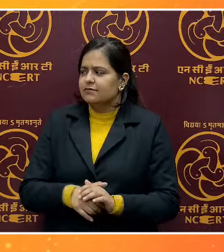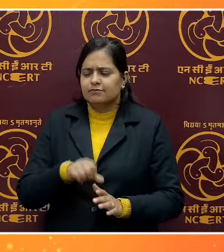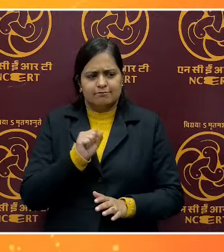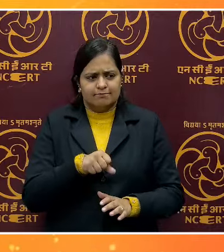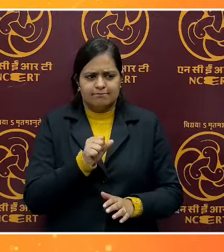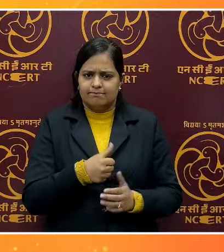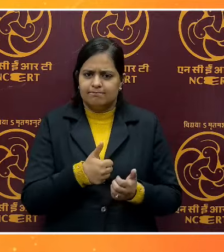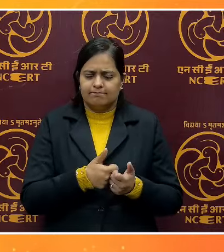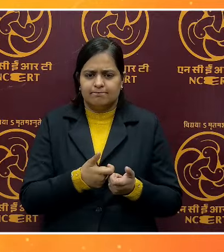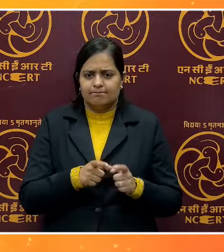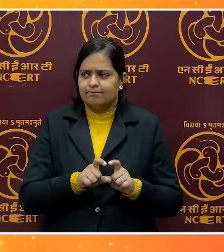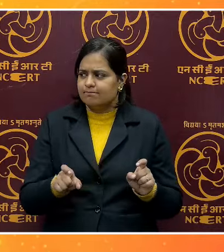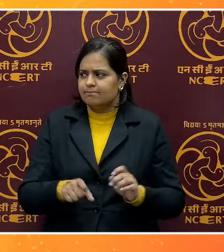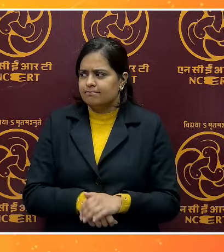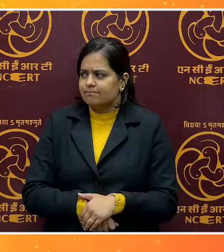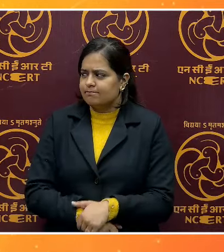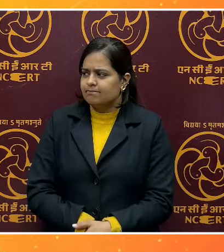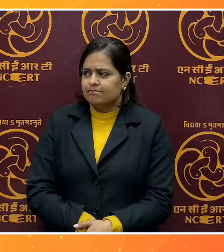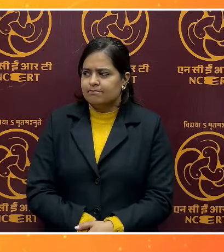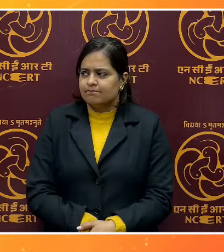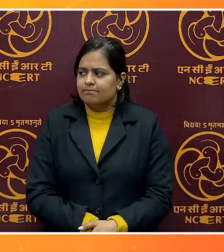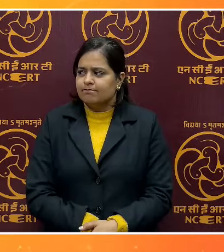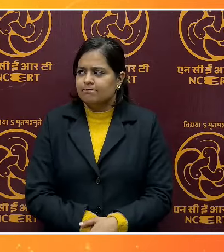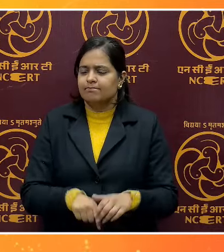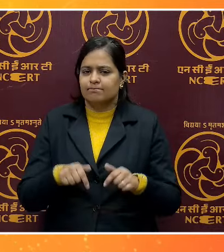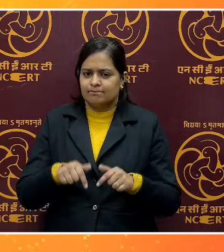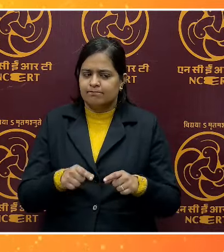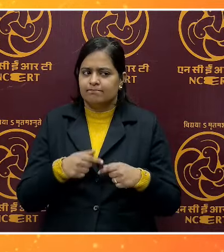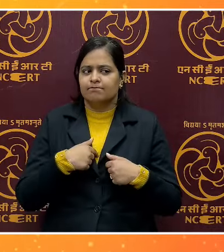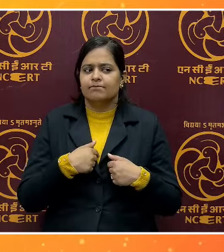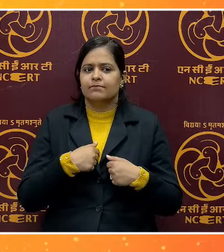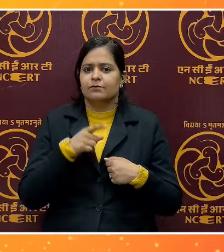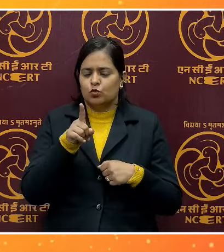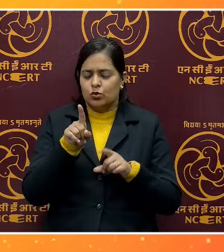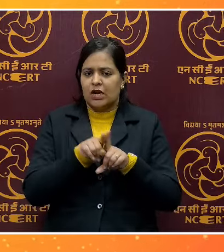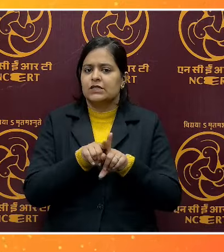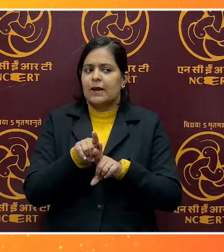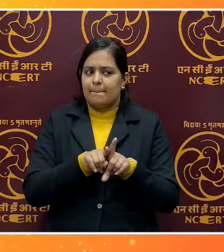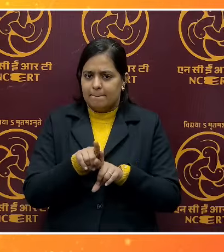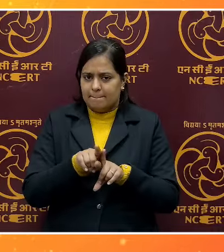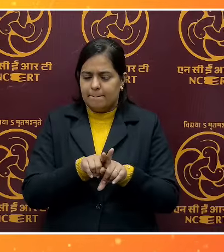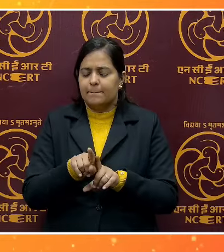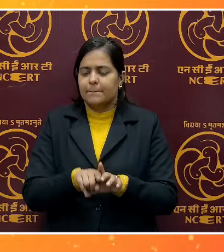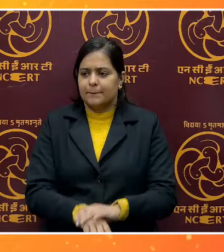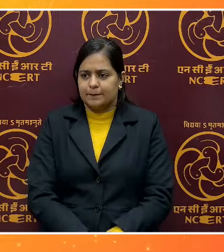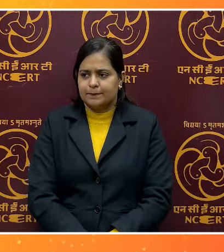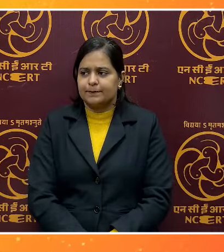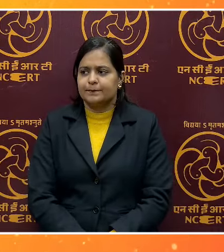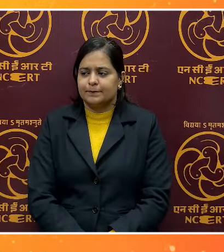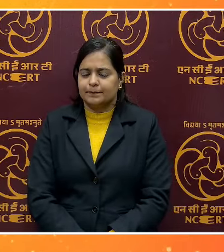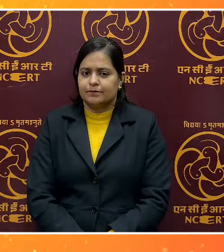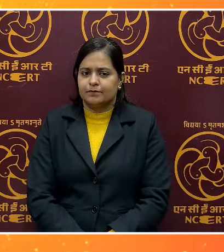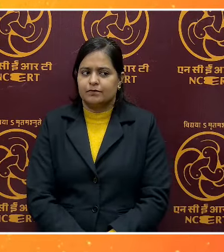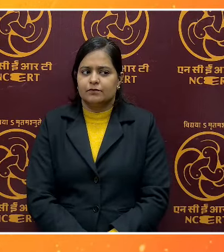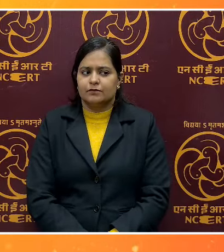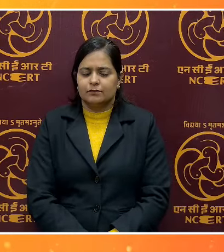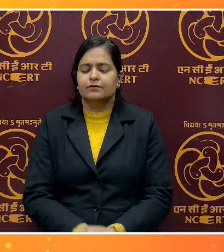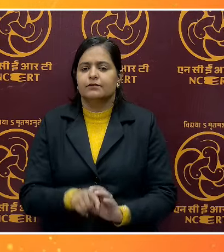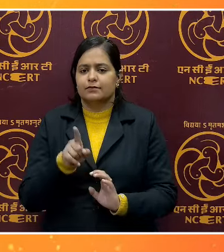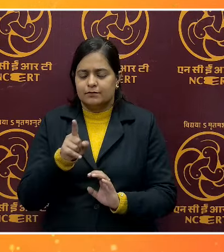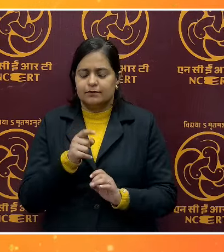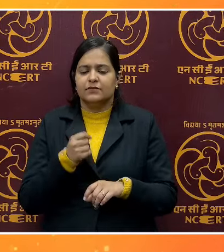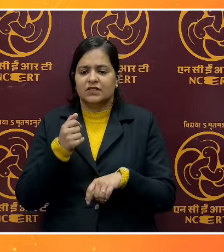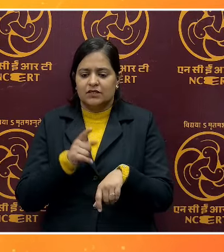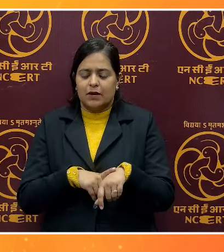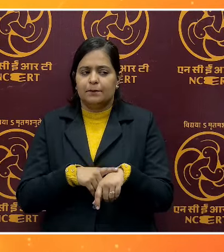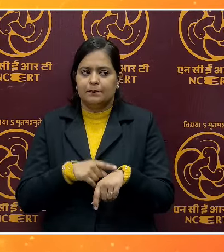just going to conclude. Okay. But we have to take one example in case of Werner complex. Yes, please. That will be generally sometimes come in